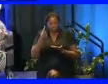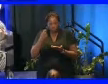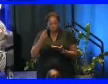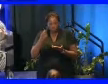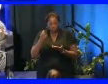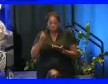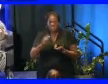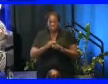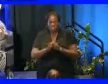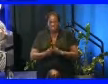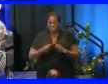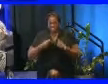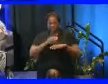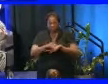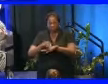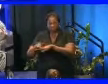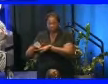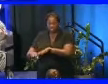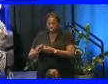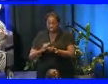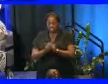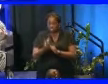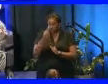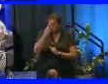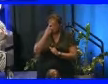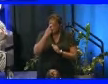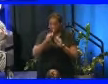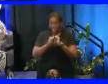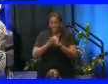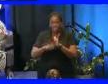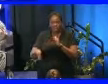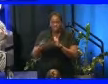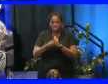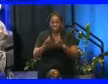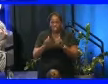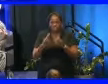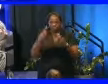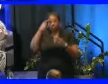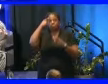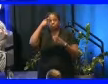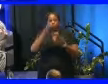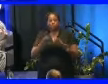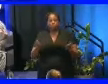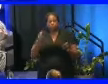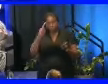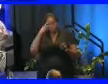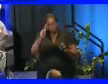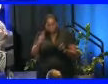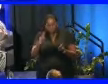really changes the direction of people's thoughts and the way that they try to come up with solutions for our homeless